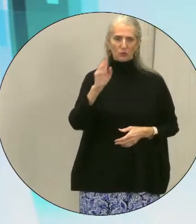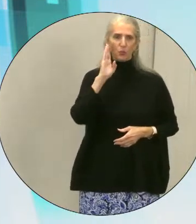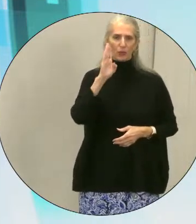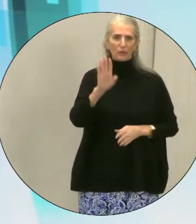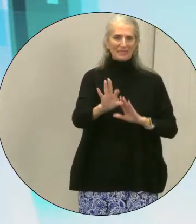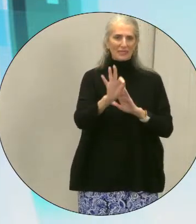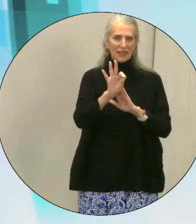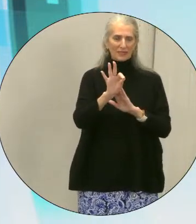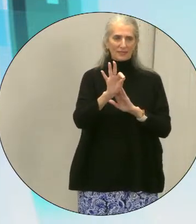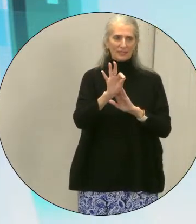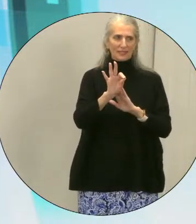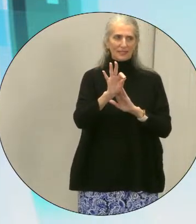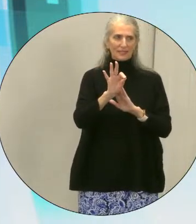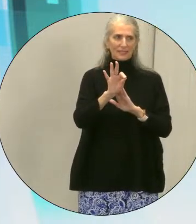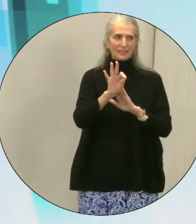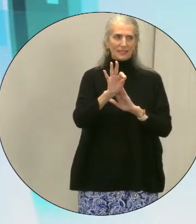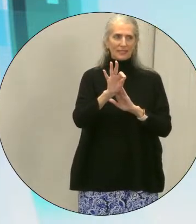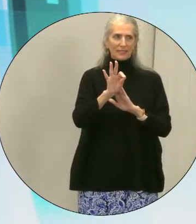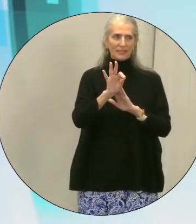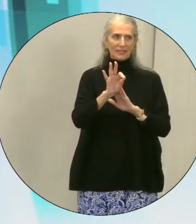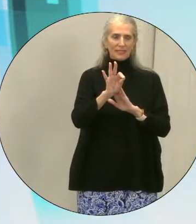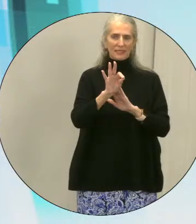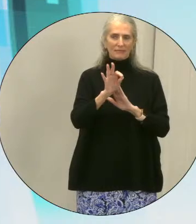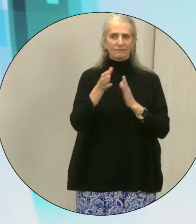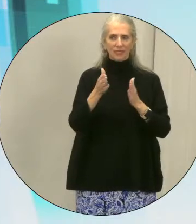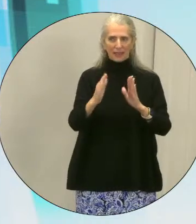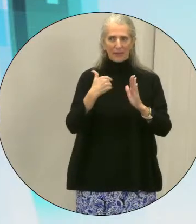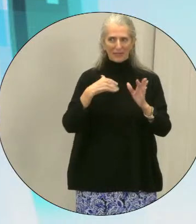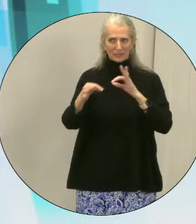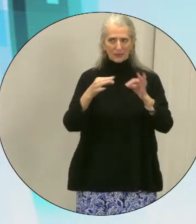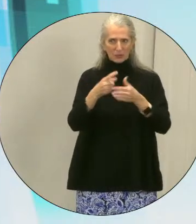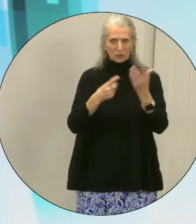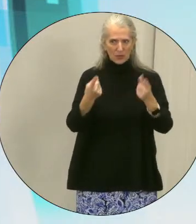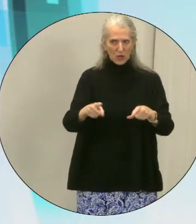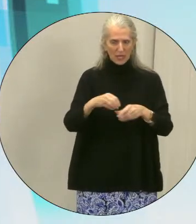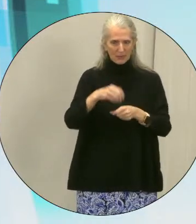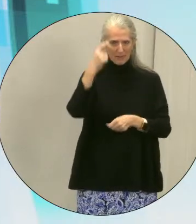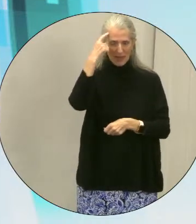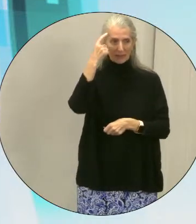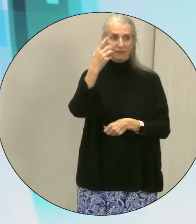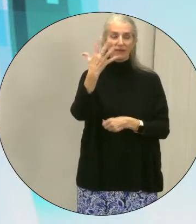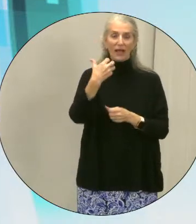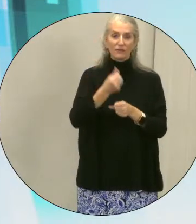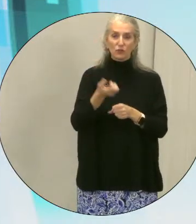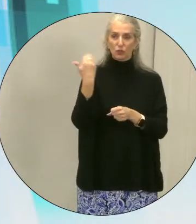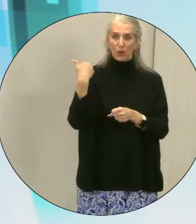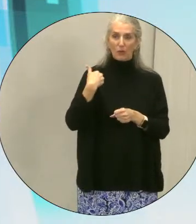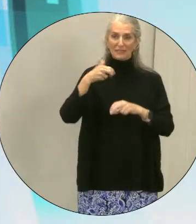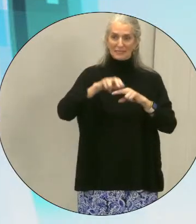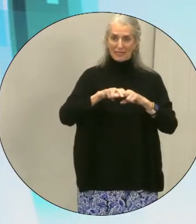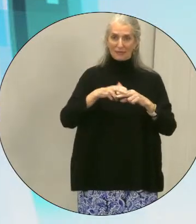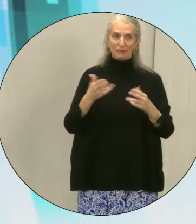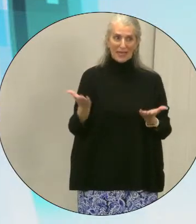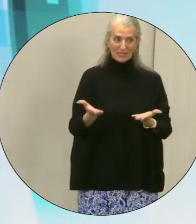selected. And let me explain to you what's going on in my mind, okay? 5 years ago, I was sitting back